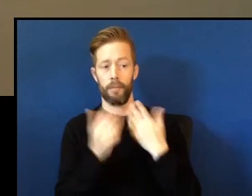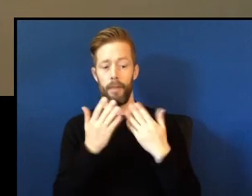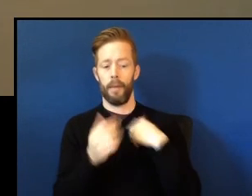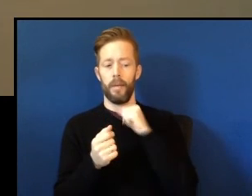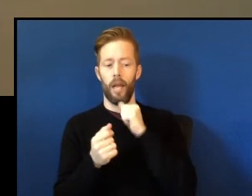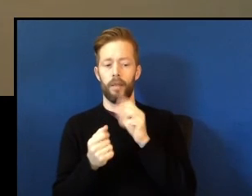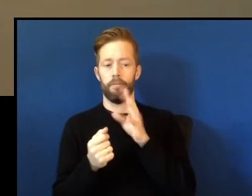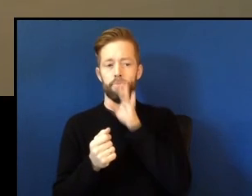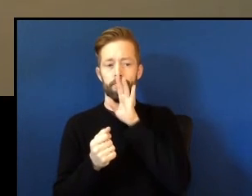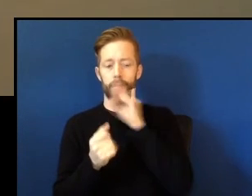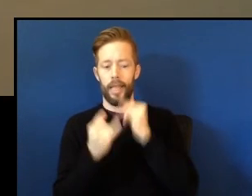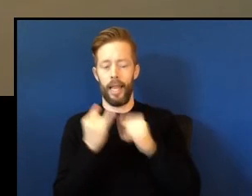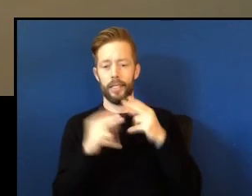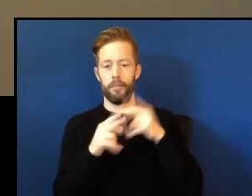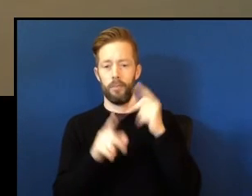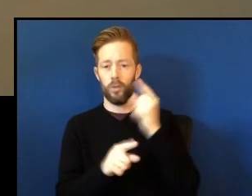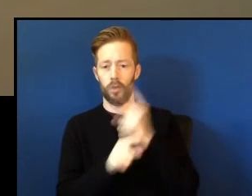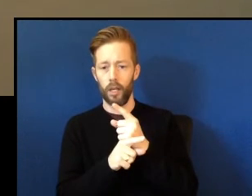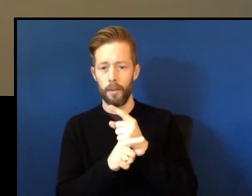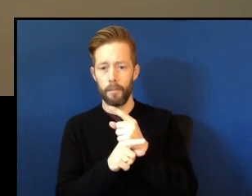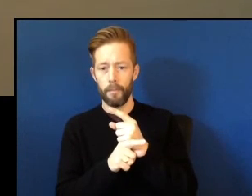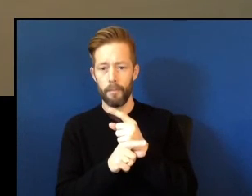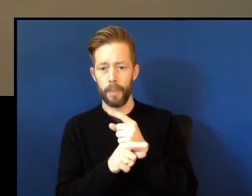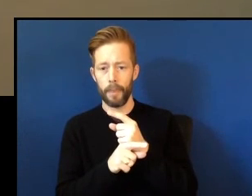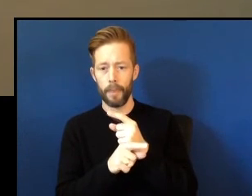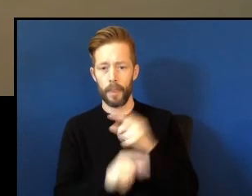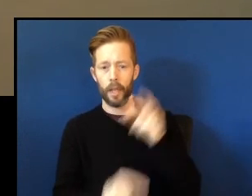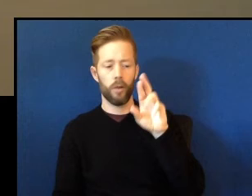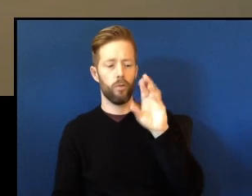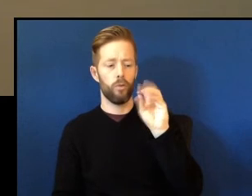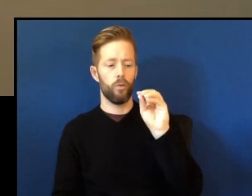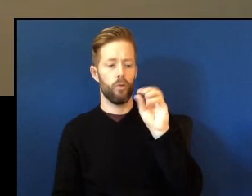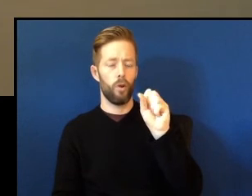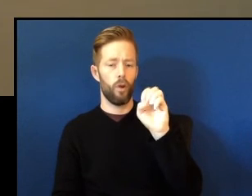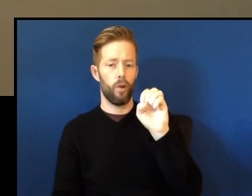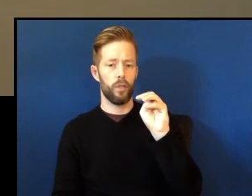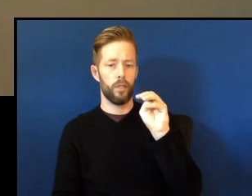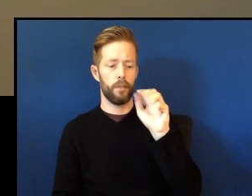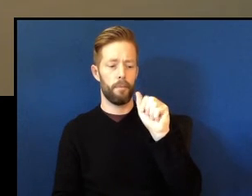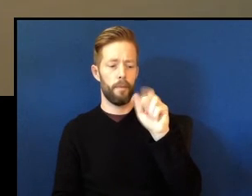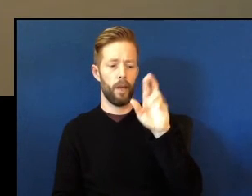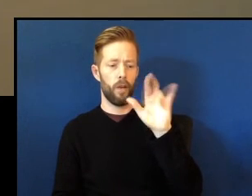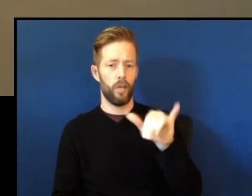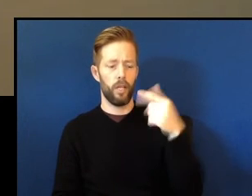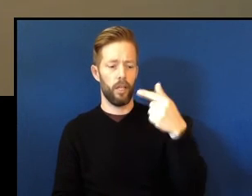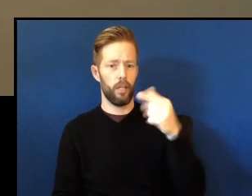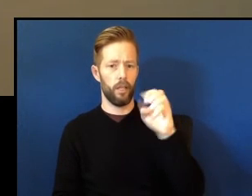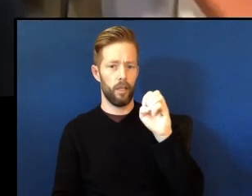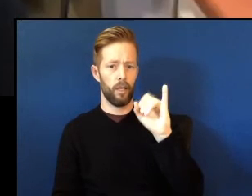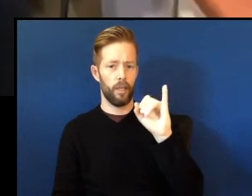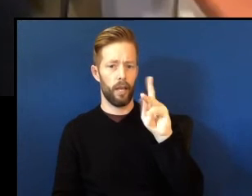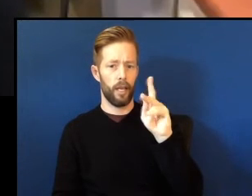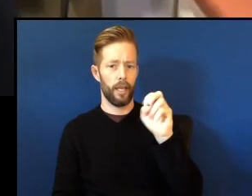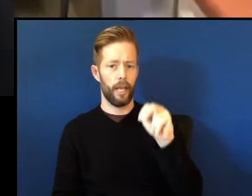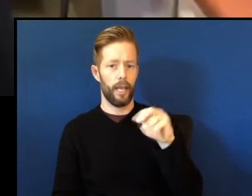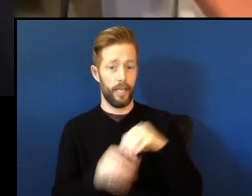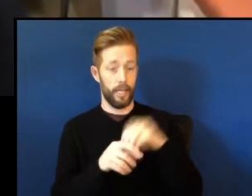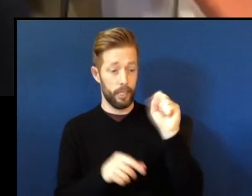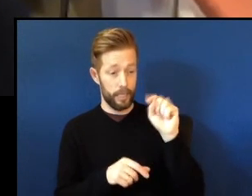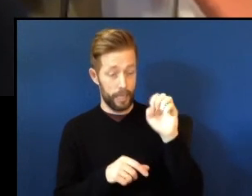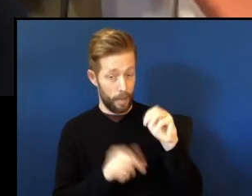their last name correctly, so apologies, for Rosemary Geiken in STEM? Rosemary